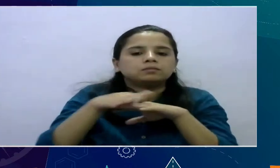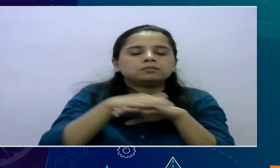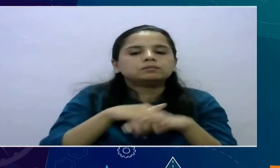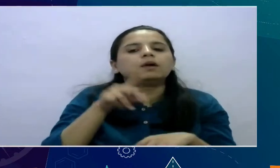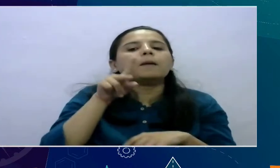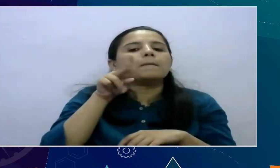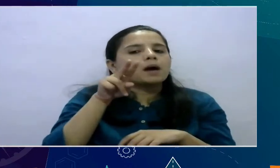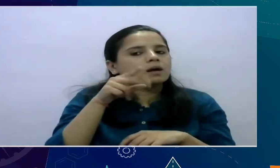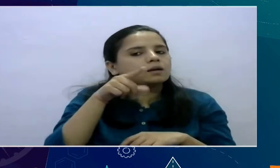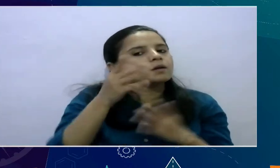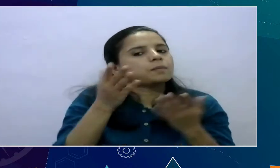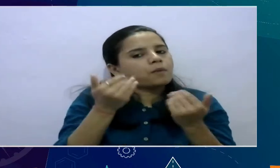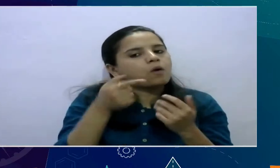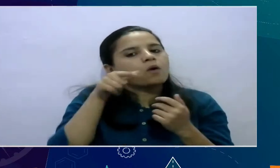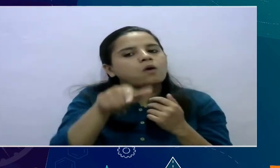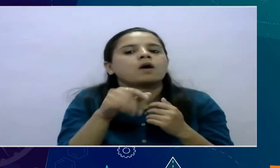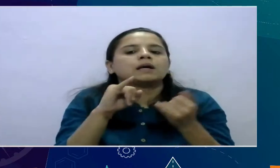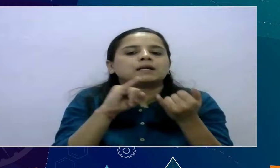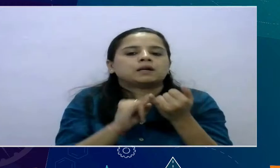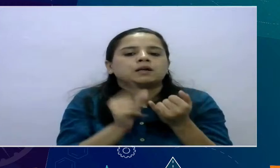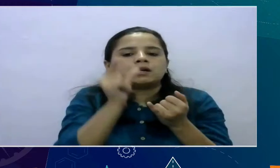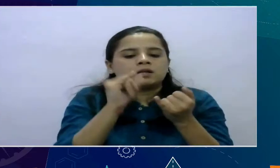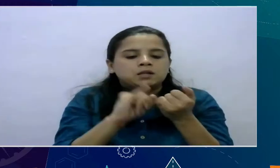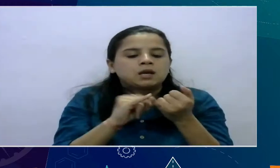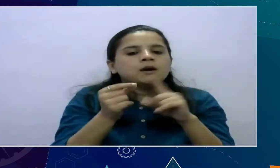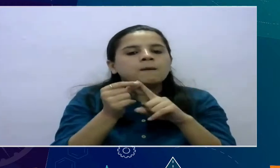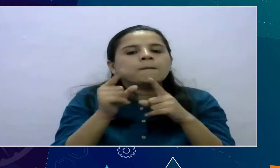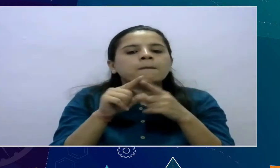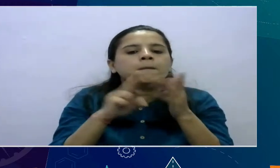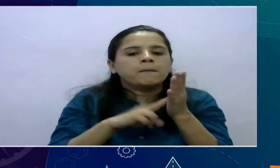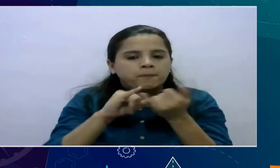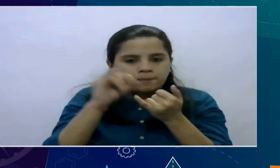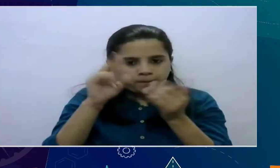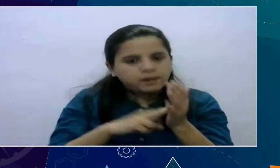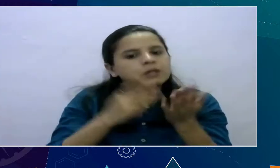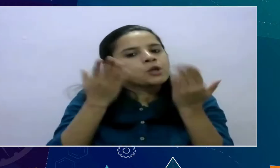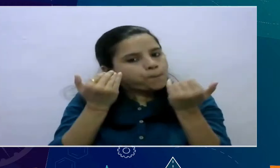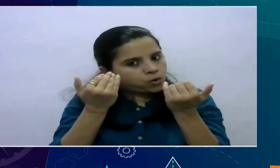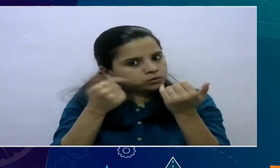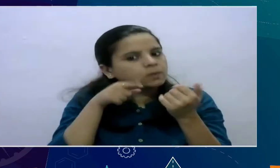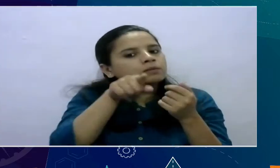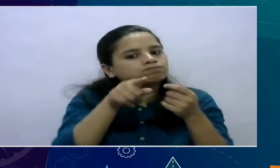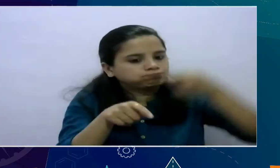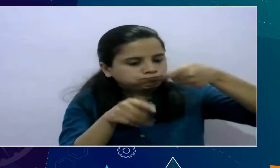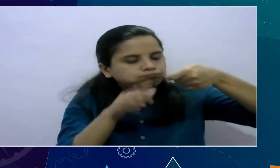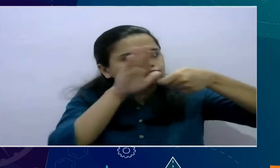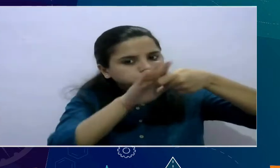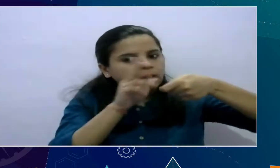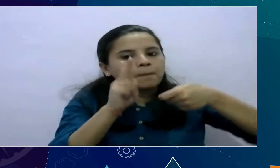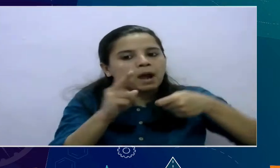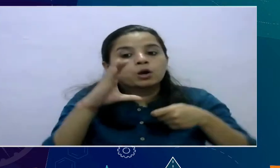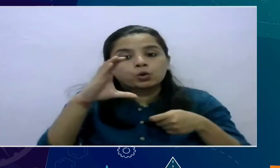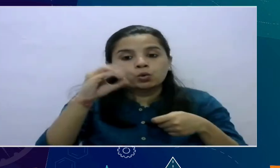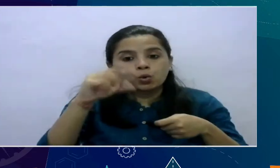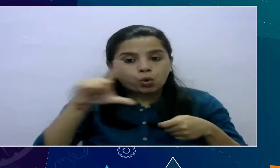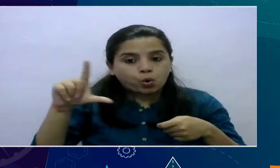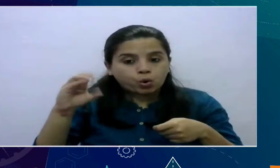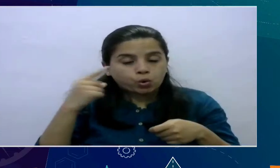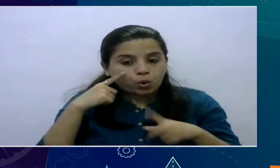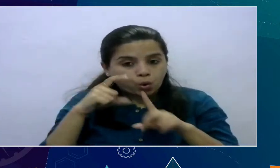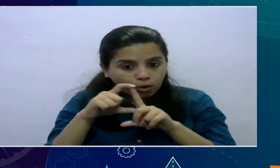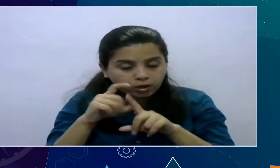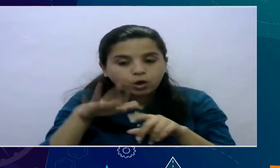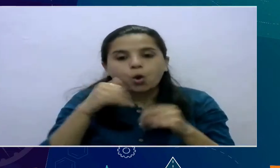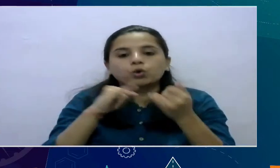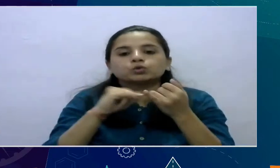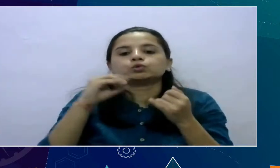be able to filter a suspension, but you will not be able to filter a colloid or a solution. So this is the